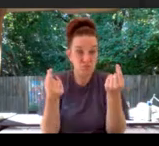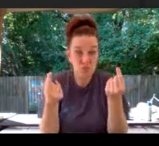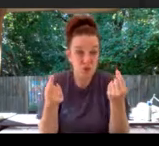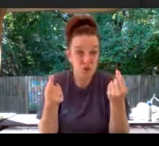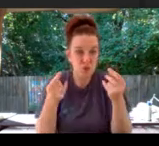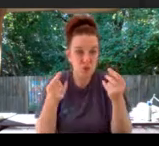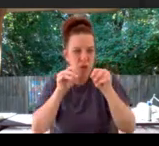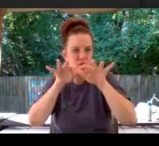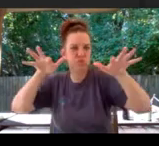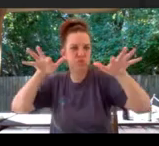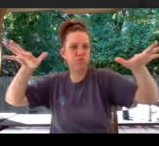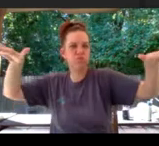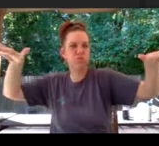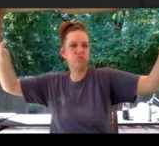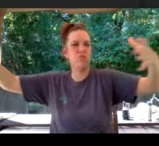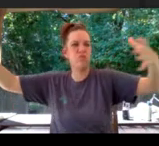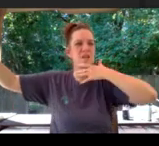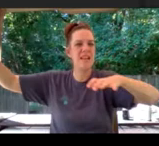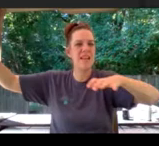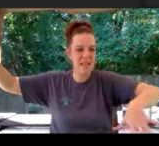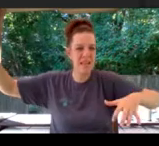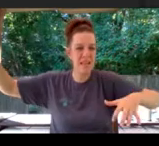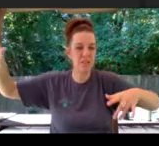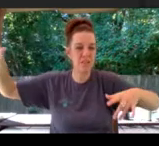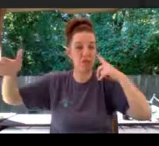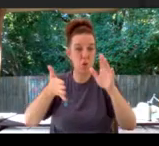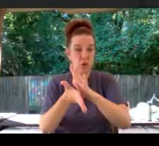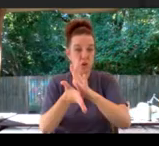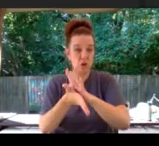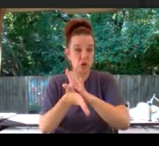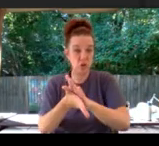school's 22 classrooms.